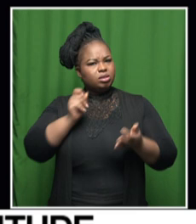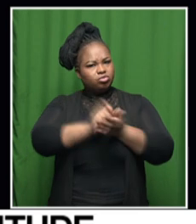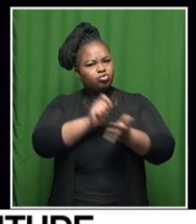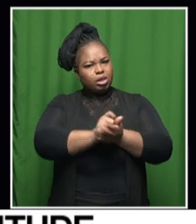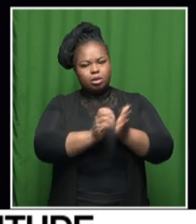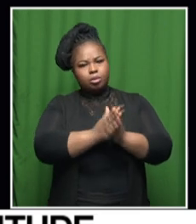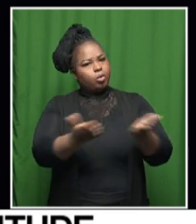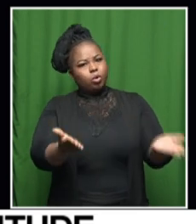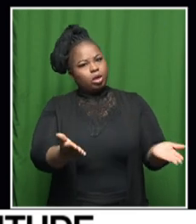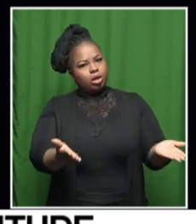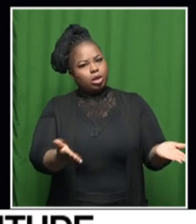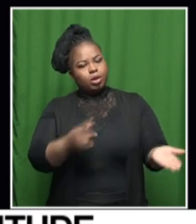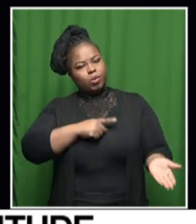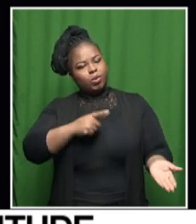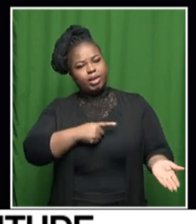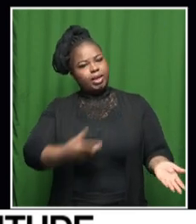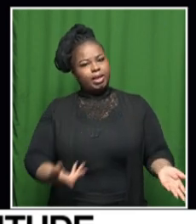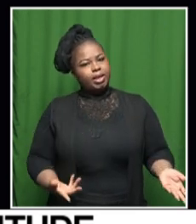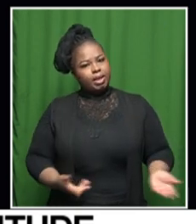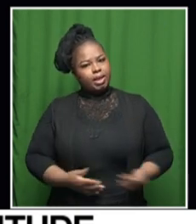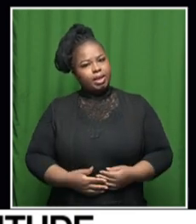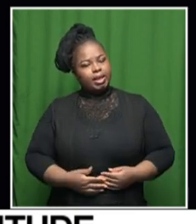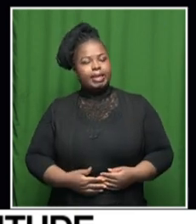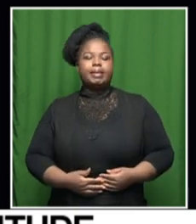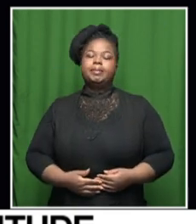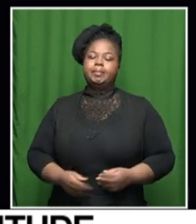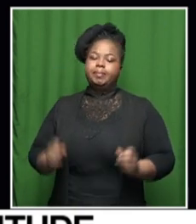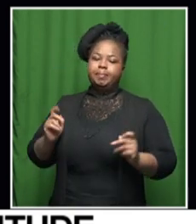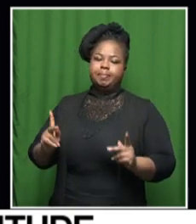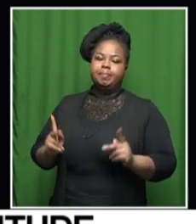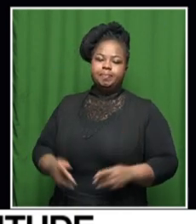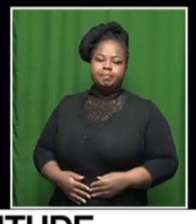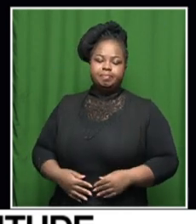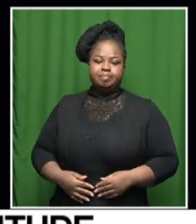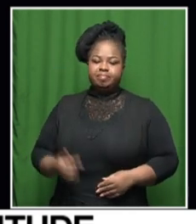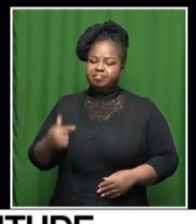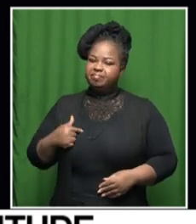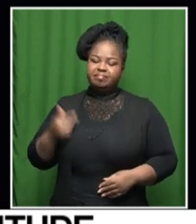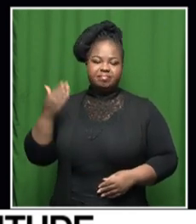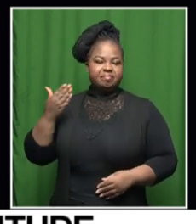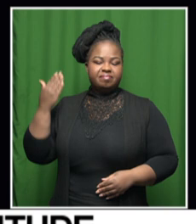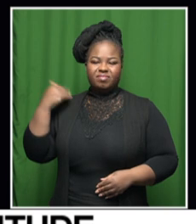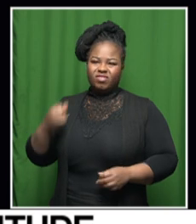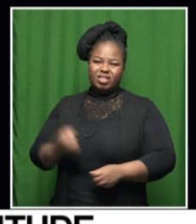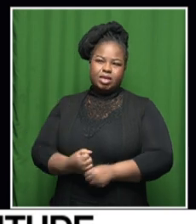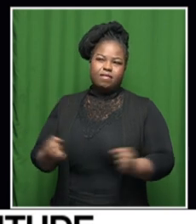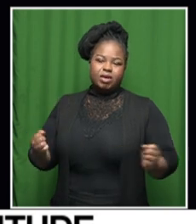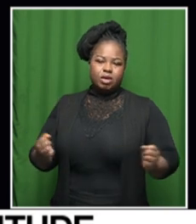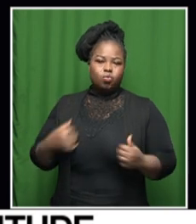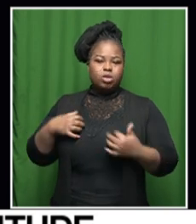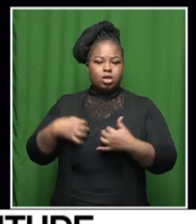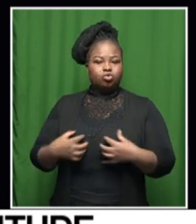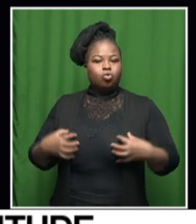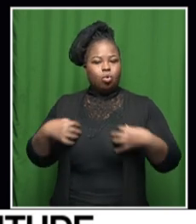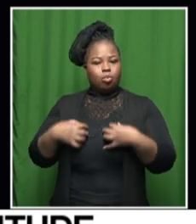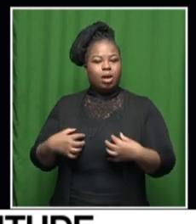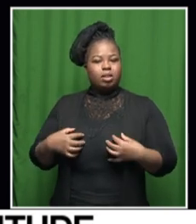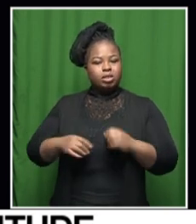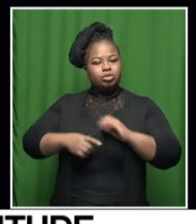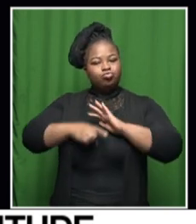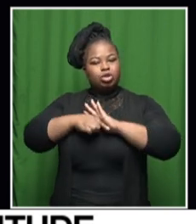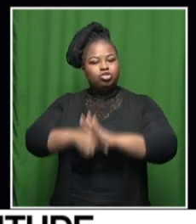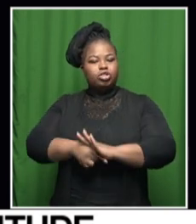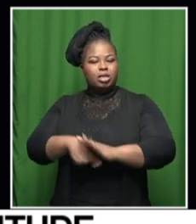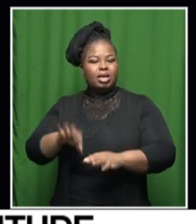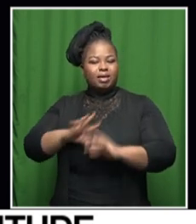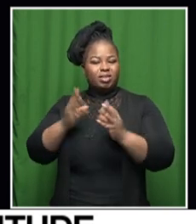say, okay, I need to put this into a book form? Okay. I have never really dealt with the trauma, the depression and everything